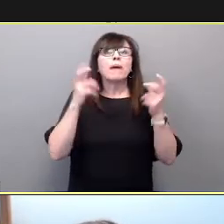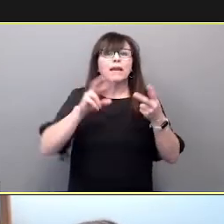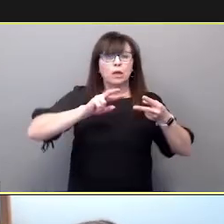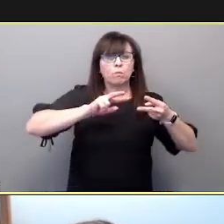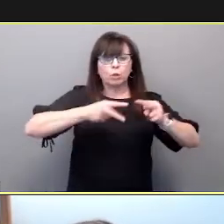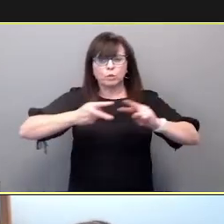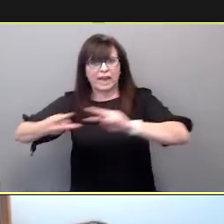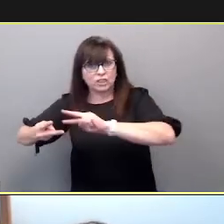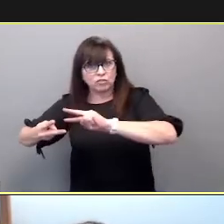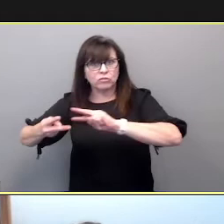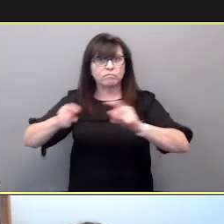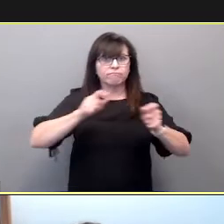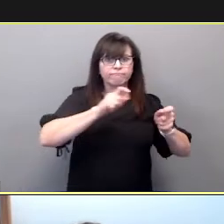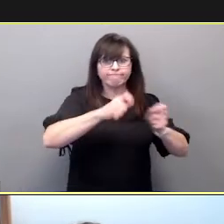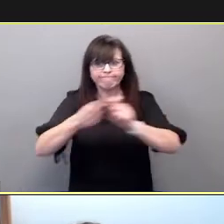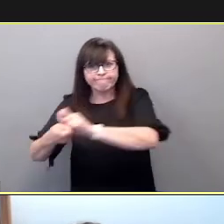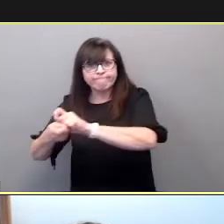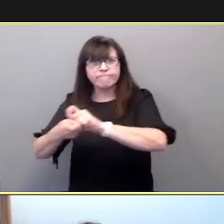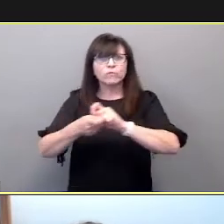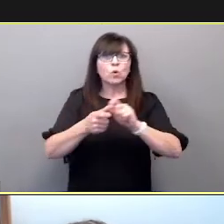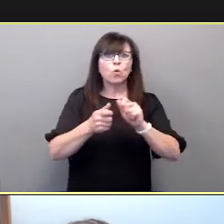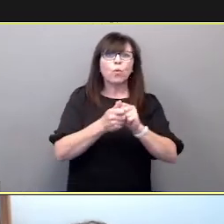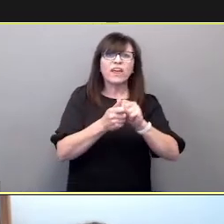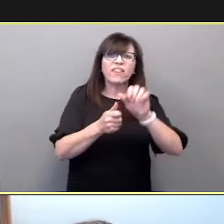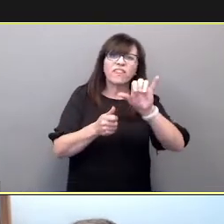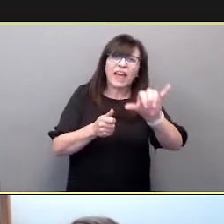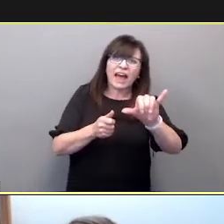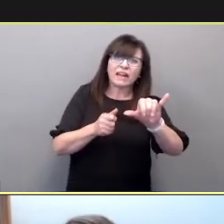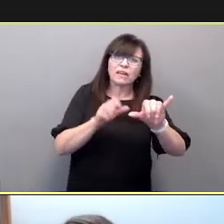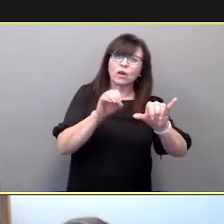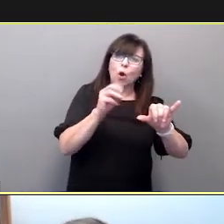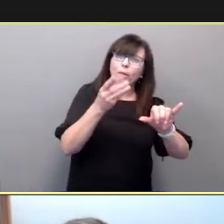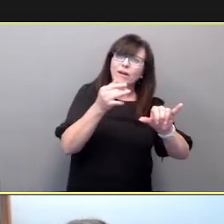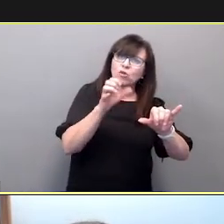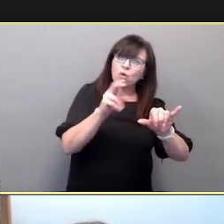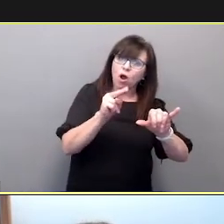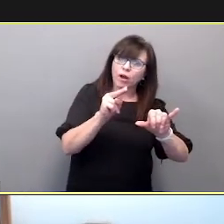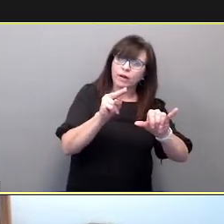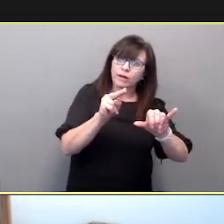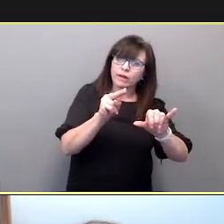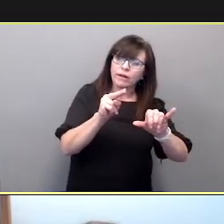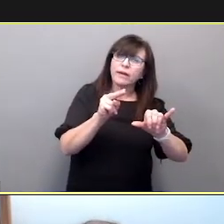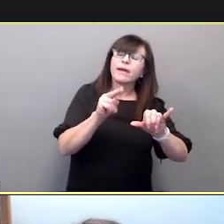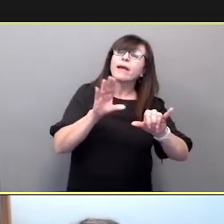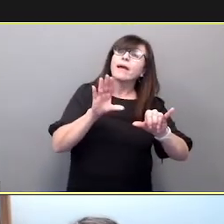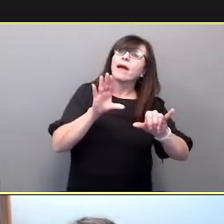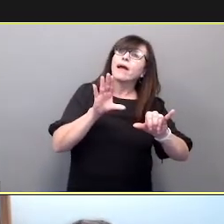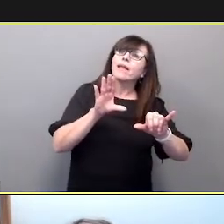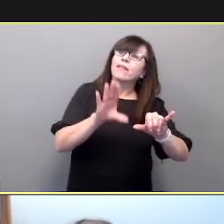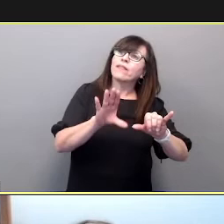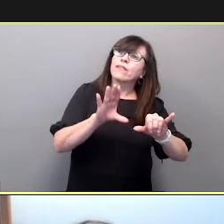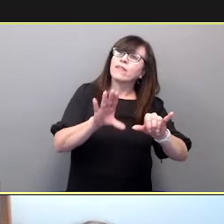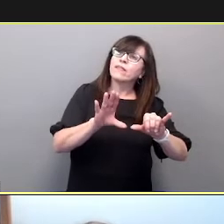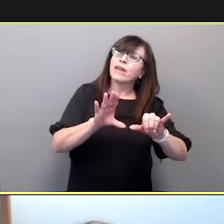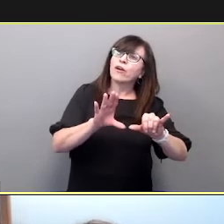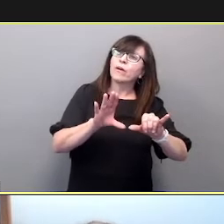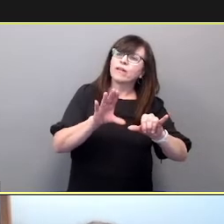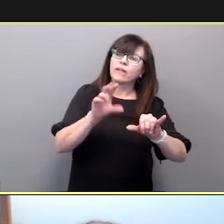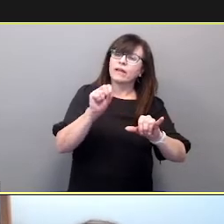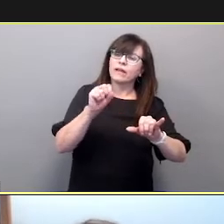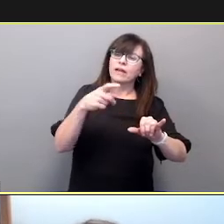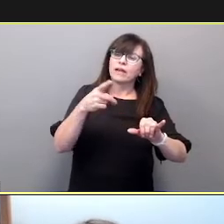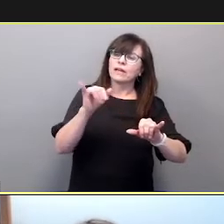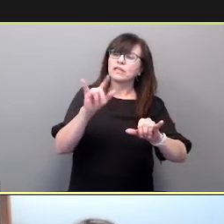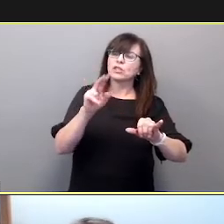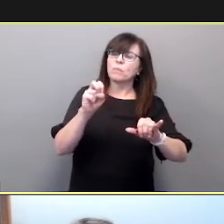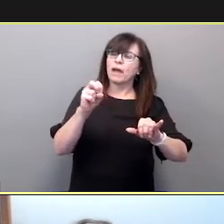mutations in this variant, which sit in an area called the spike protein, which